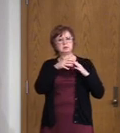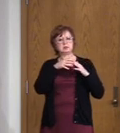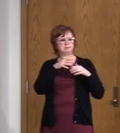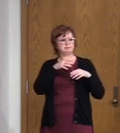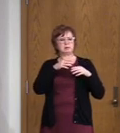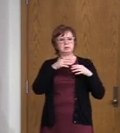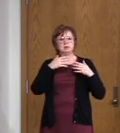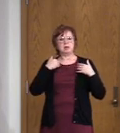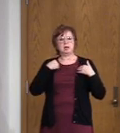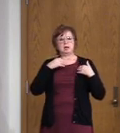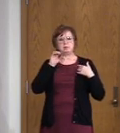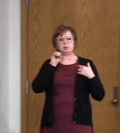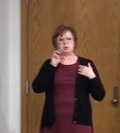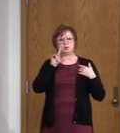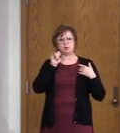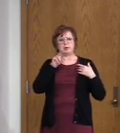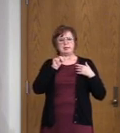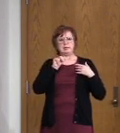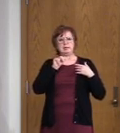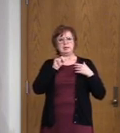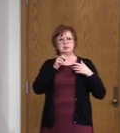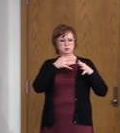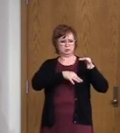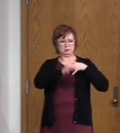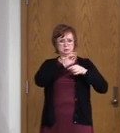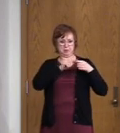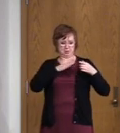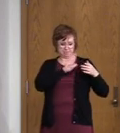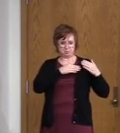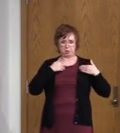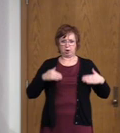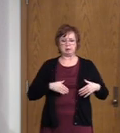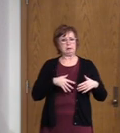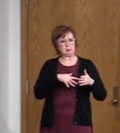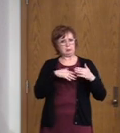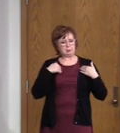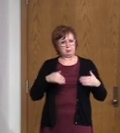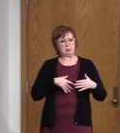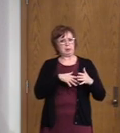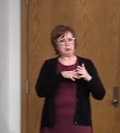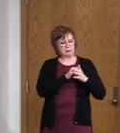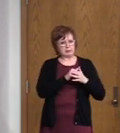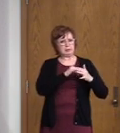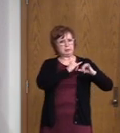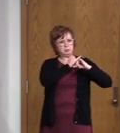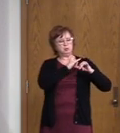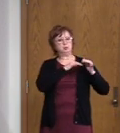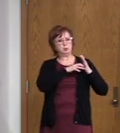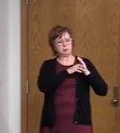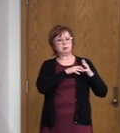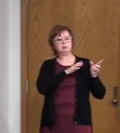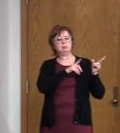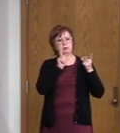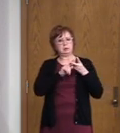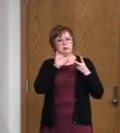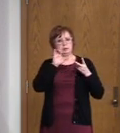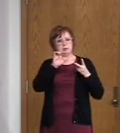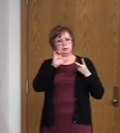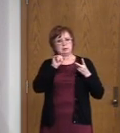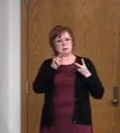well as the others listed here will be part of that group, as I said, starting with the 60 to 69-year age group following phase